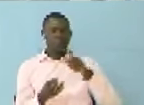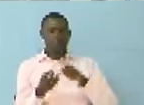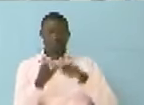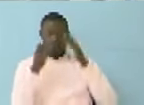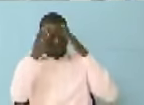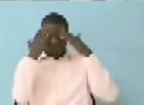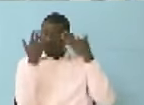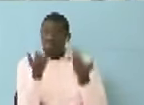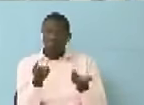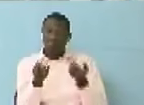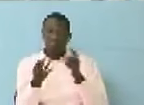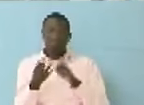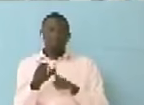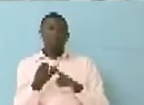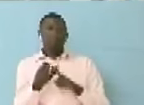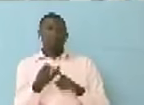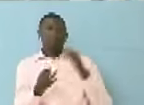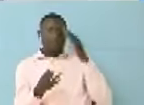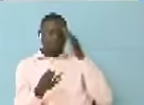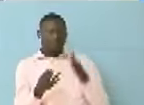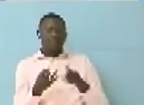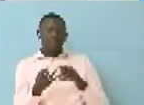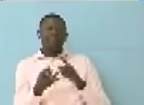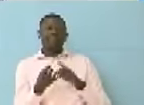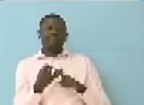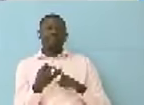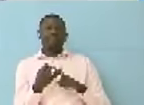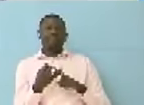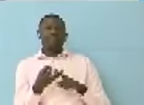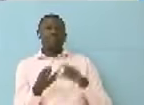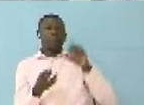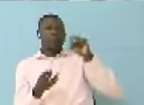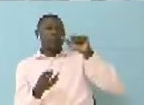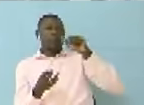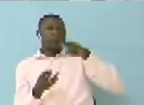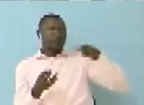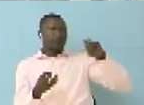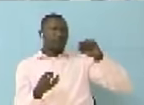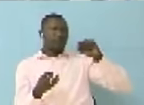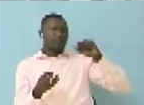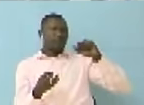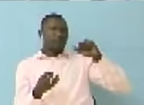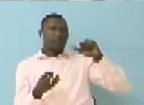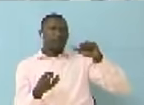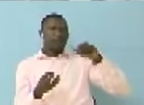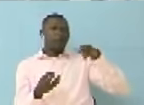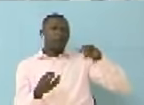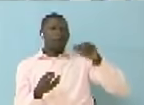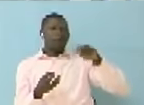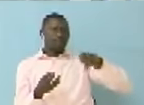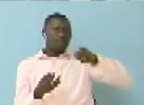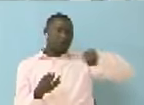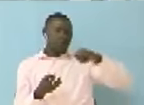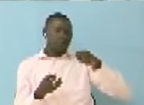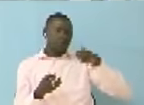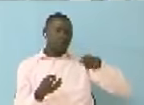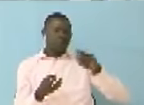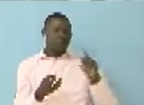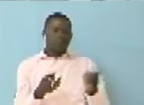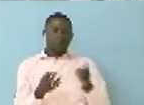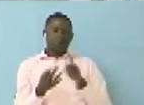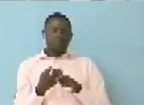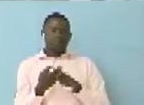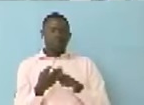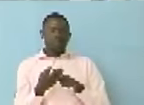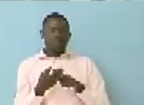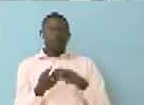mum Michael Correa lo. Thank you. Inumbar. Sanamanjang. Sanamanjang. I know Sanamanjang and he wears